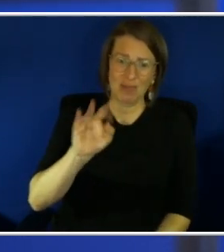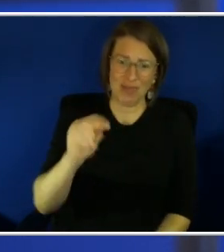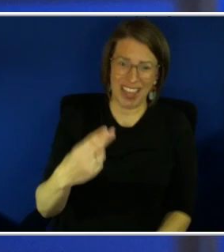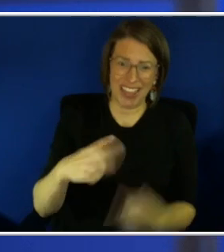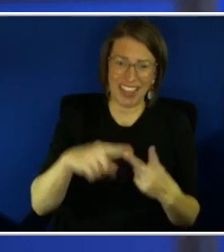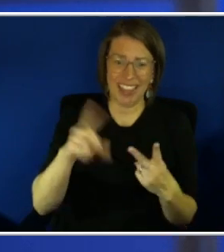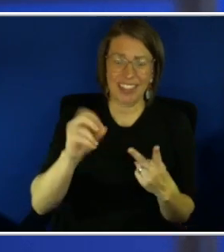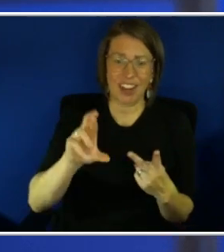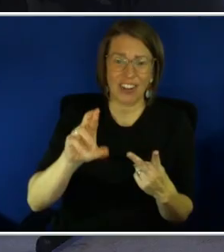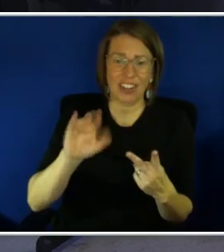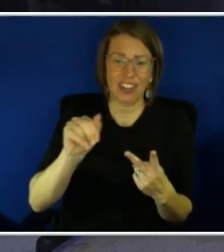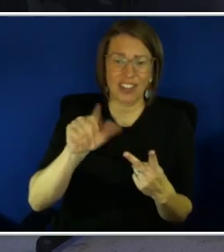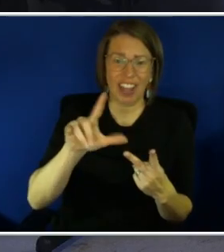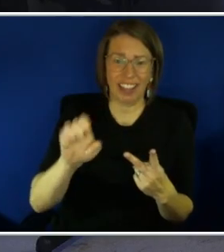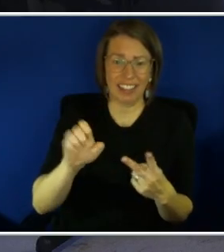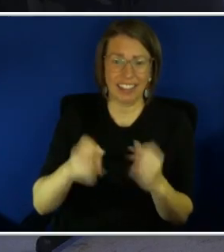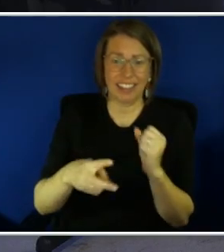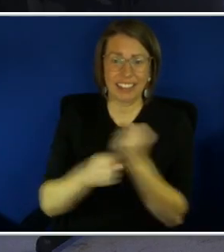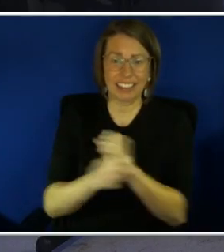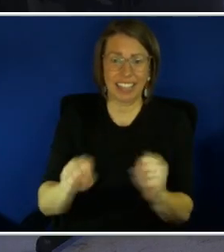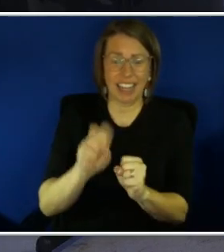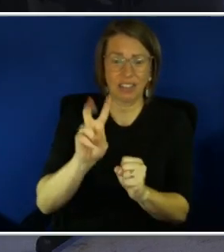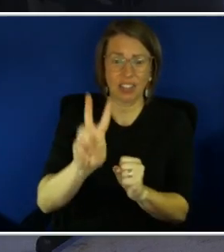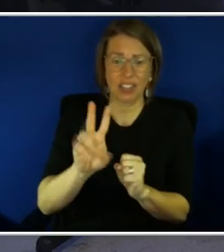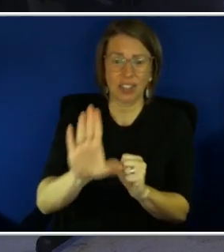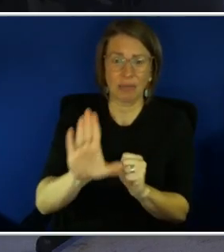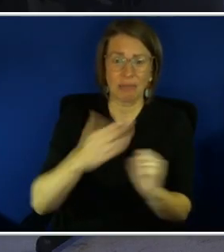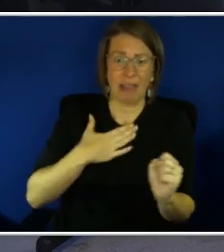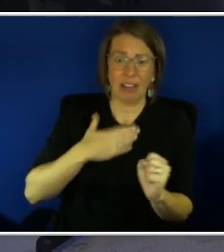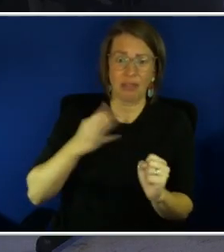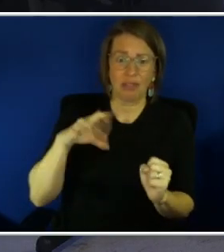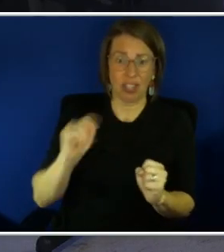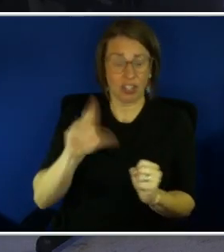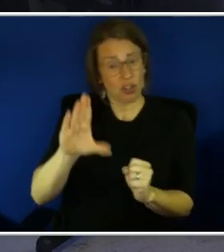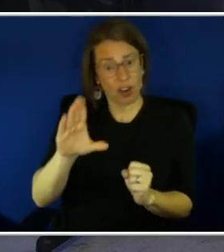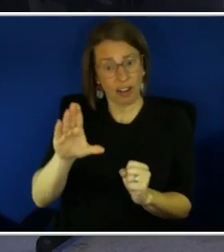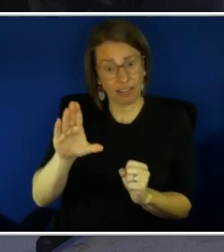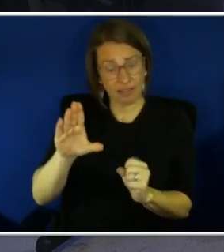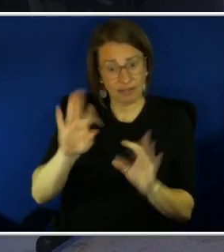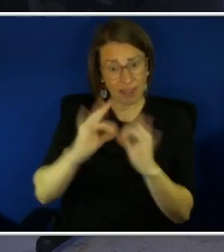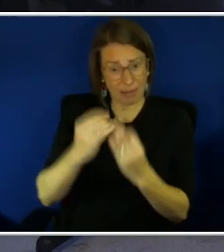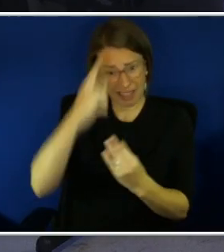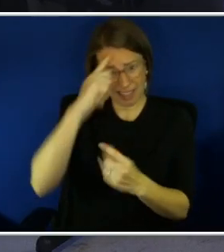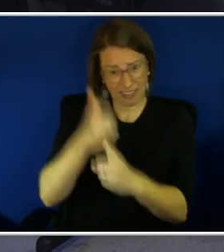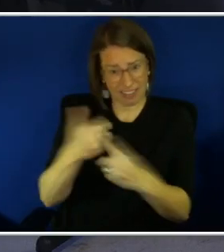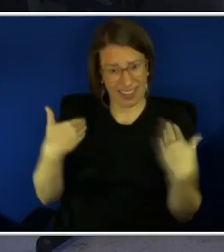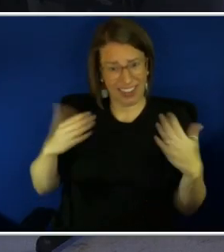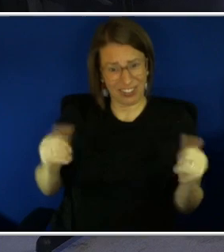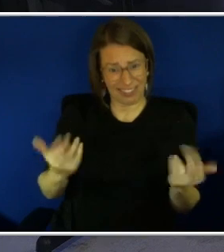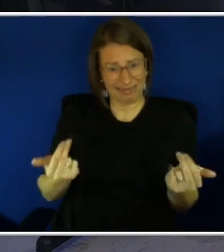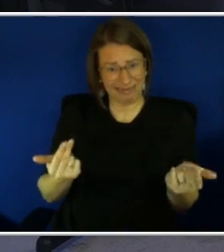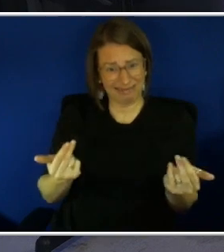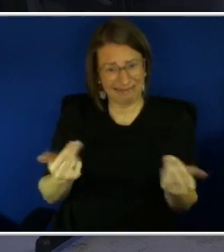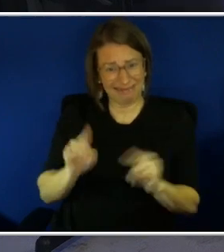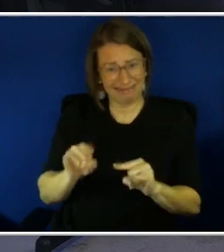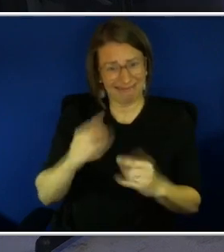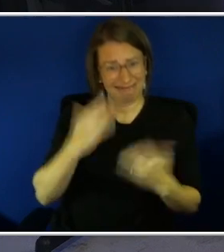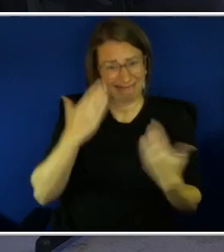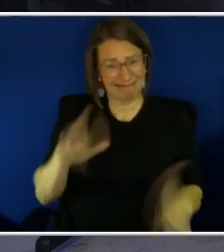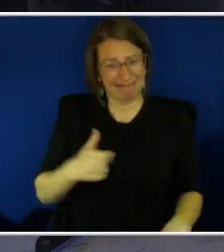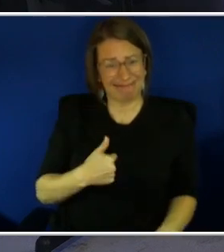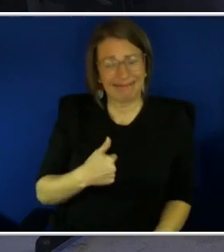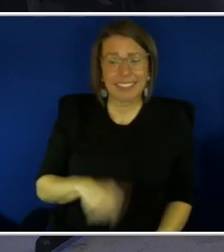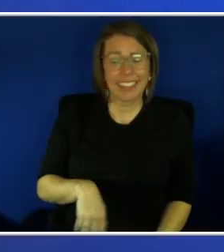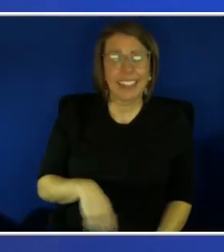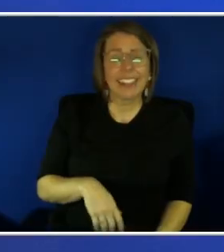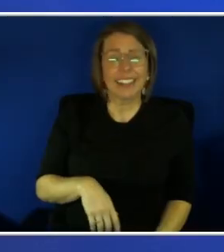my foot. Does your family think you're an angel? I don't know. It probably depends a little bit on the day. Yeah, I got